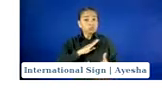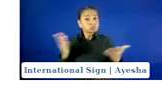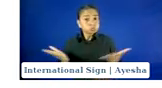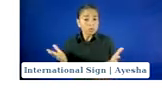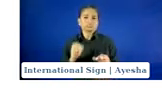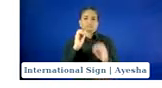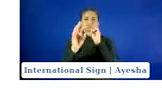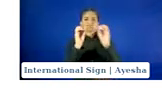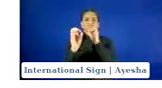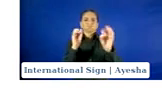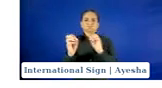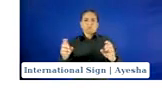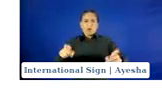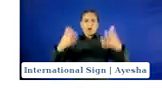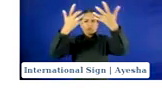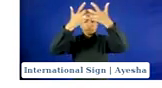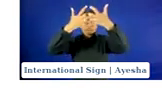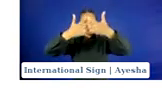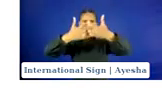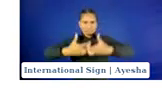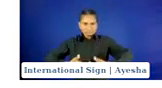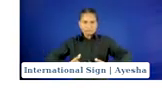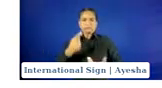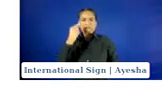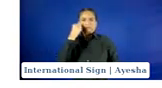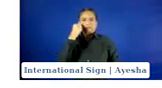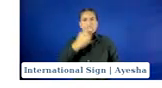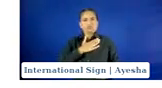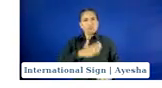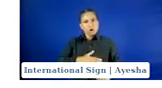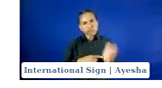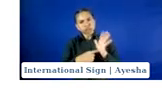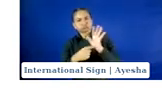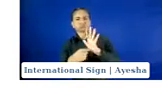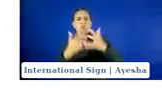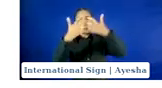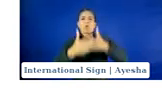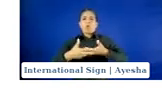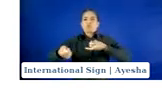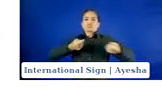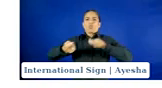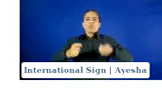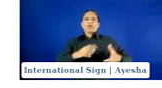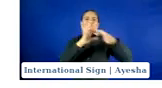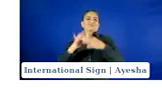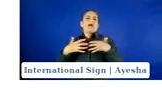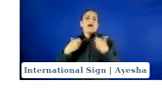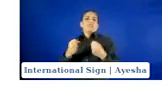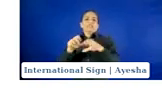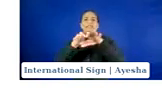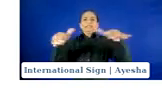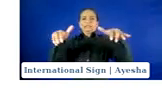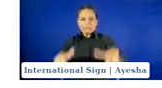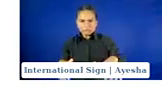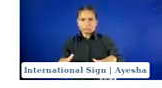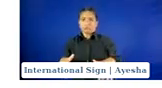If the health system, people within the health structure and the education, including the community, the formal and the informal economy, if